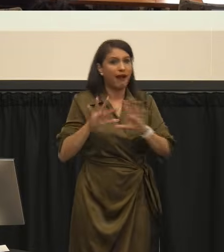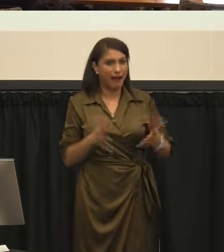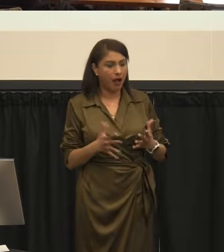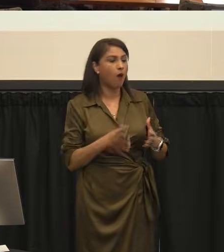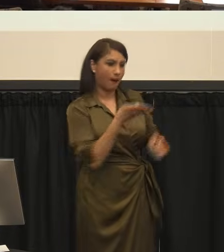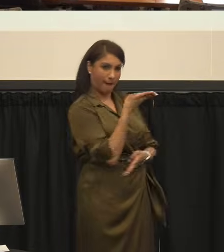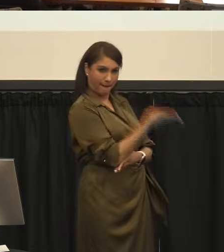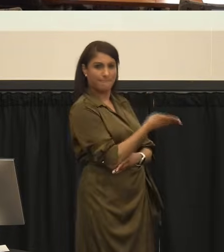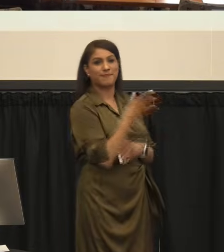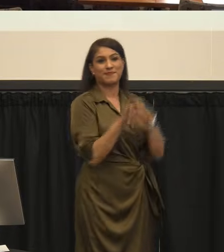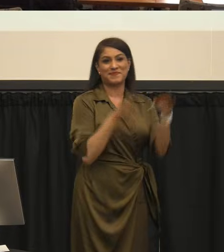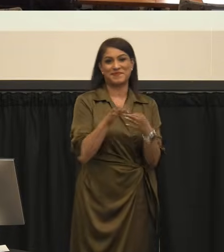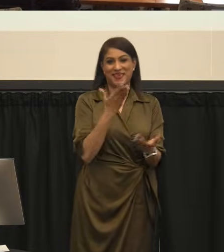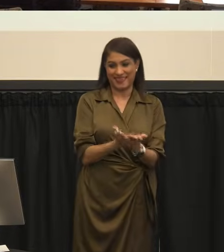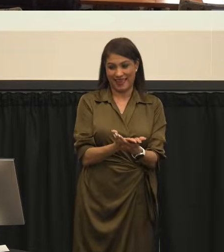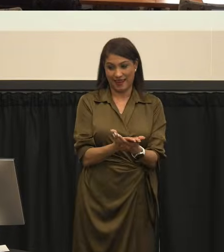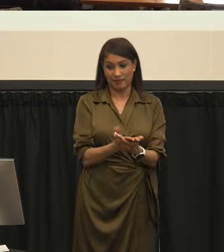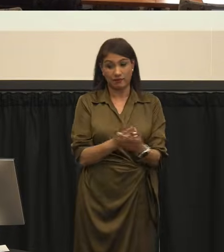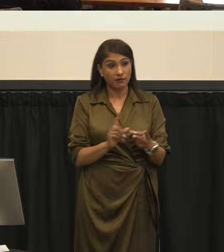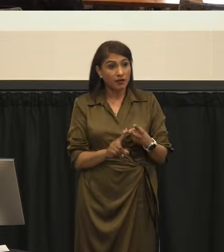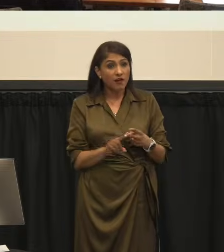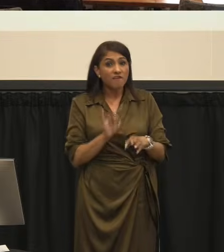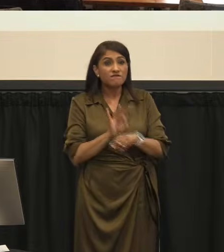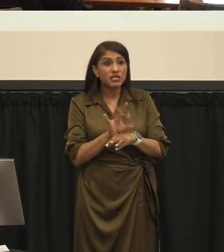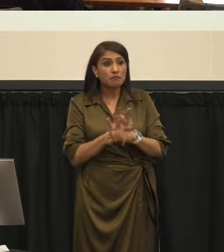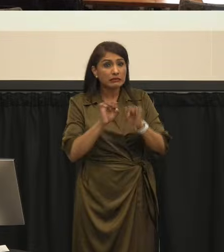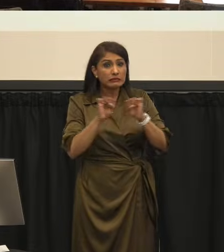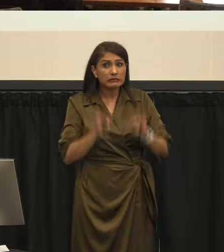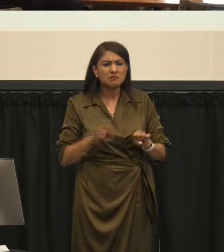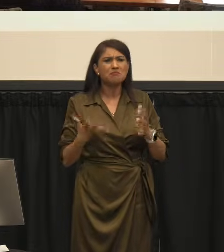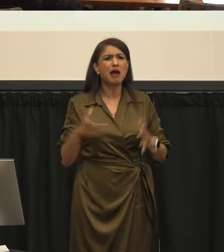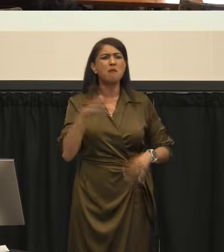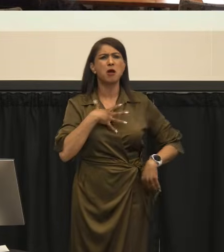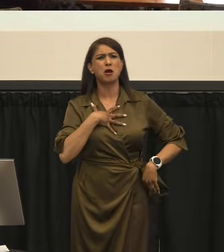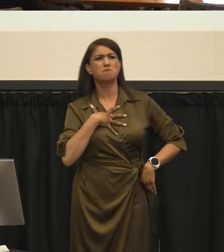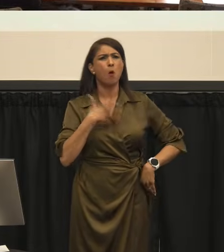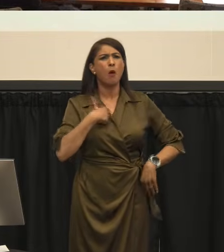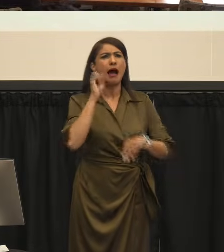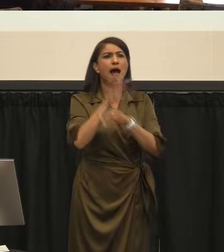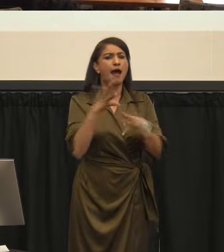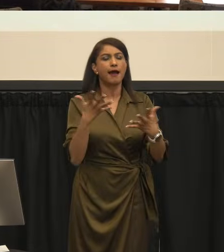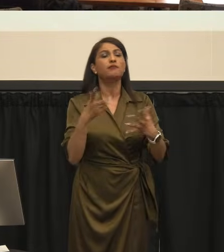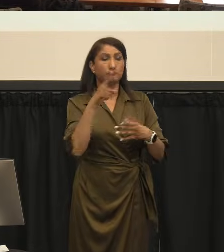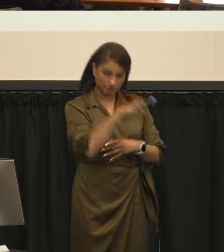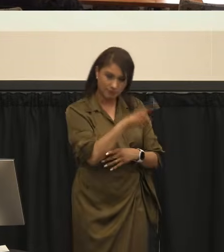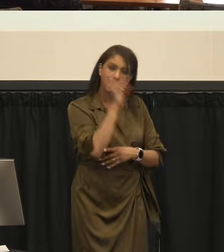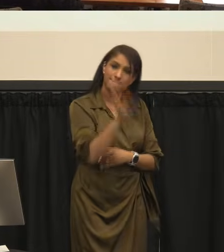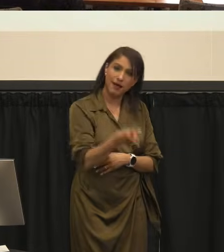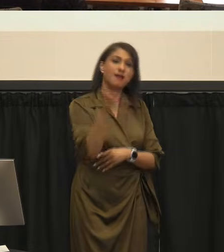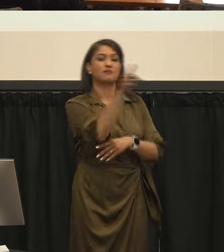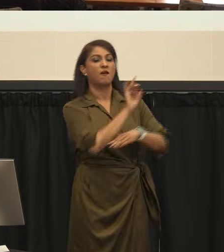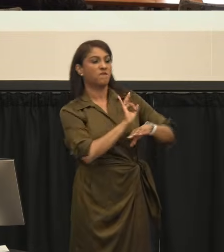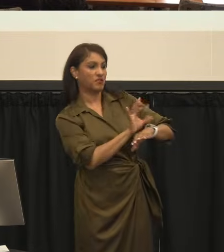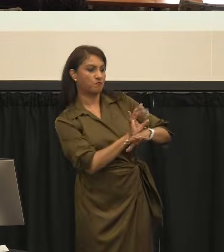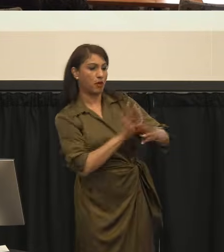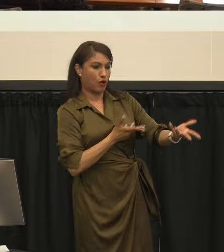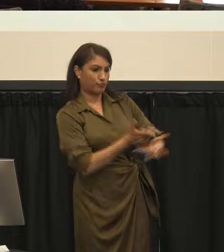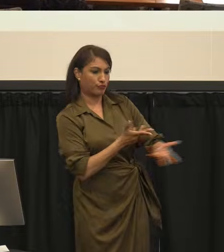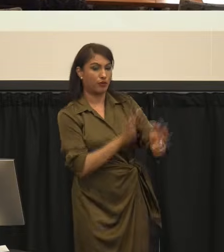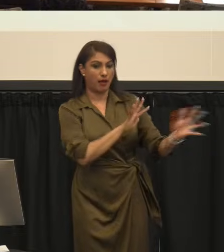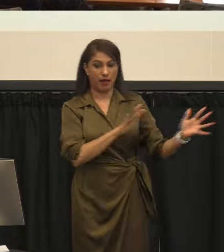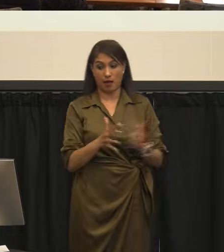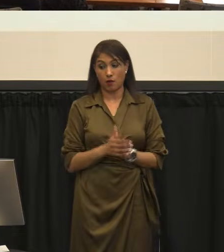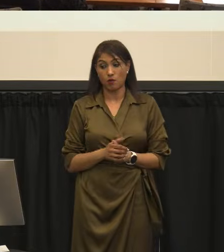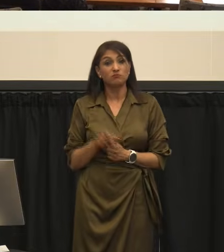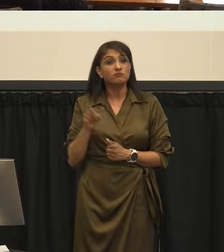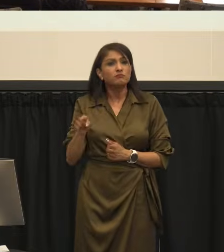The activities and practicing of the platform and using the sign bank. And also if you have feedback and